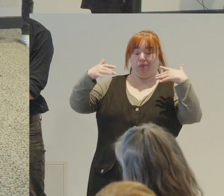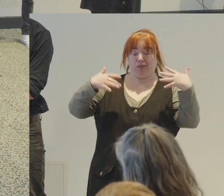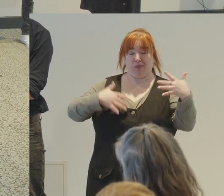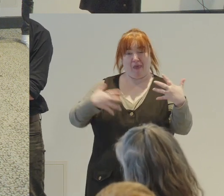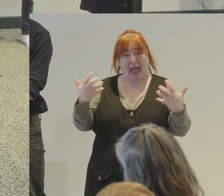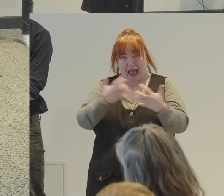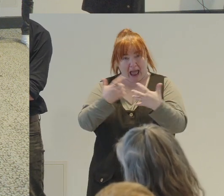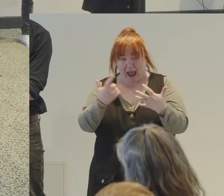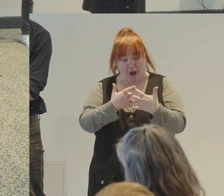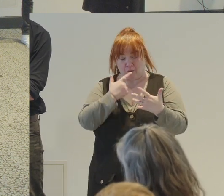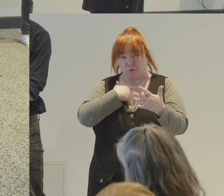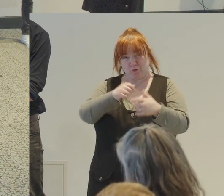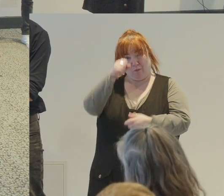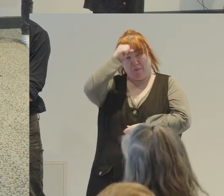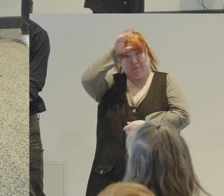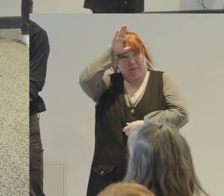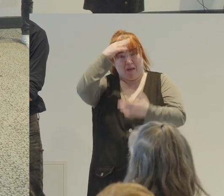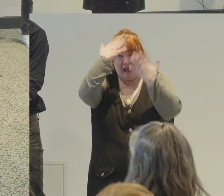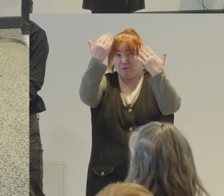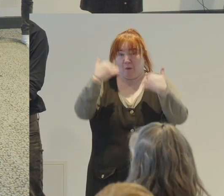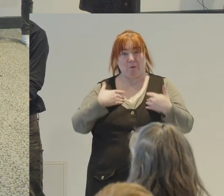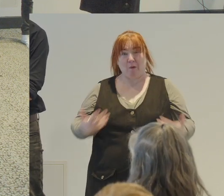how you do it, Patrick. I really don't.